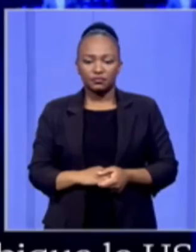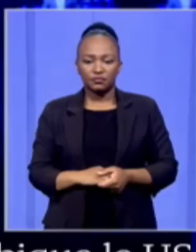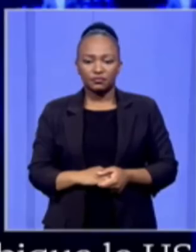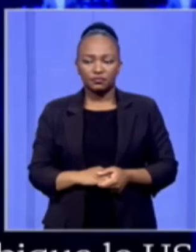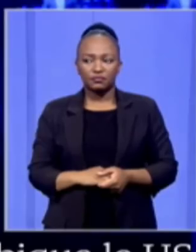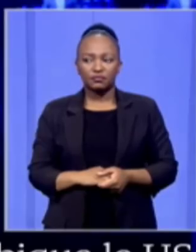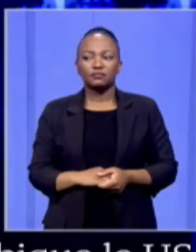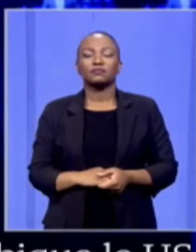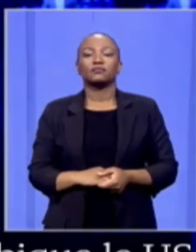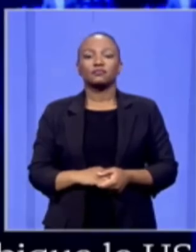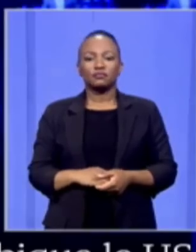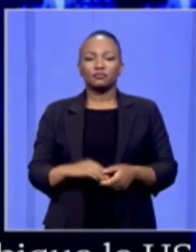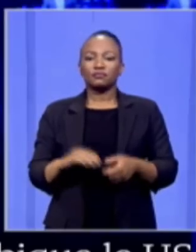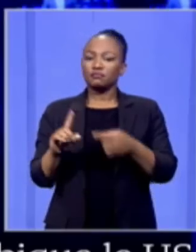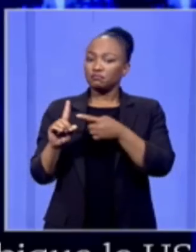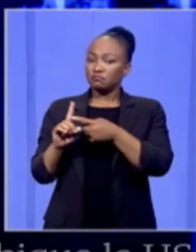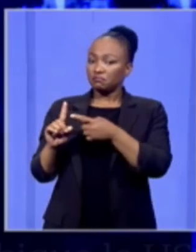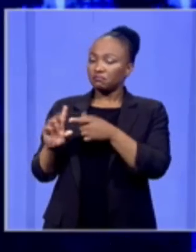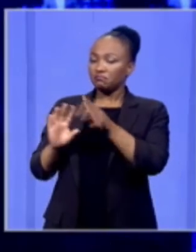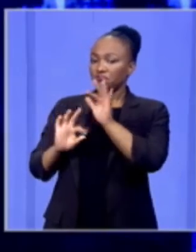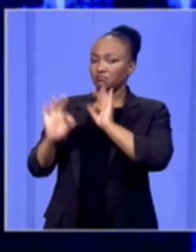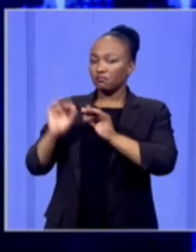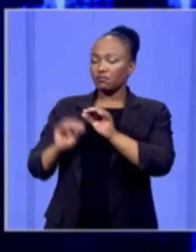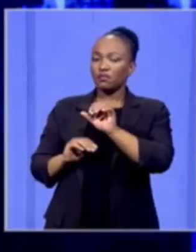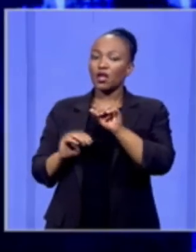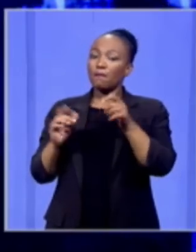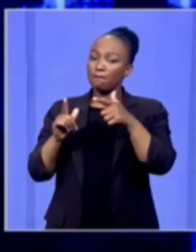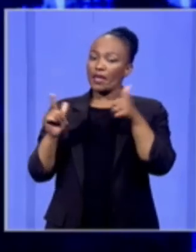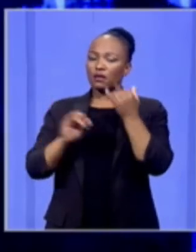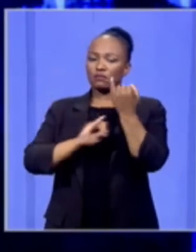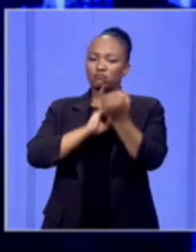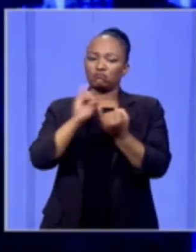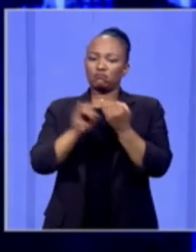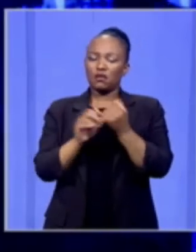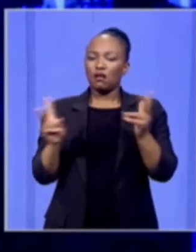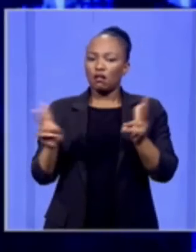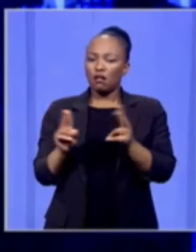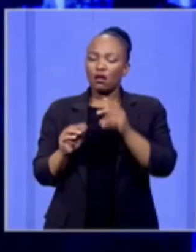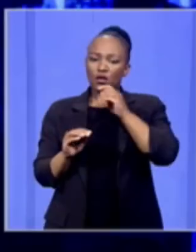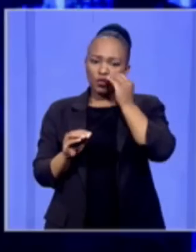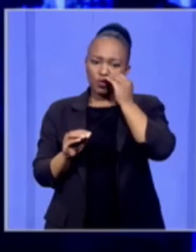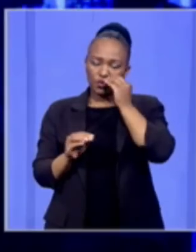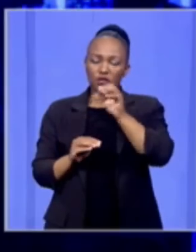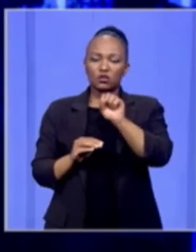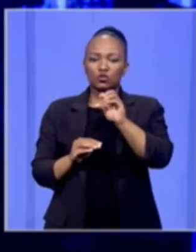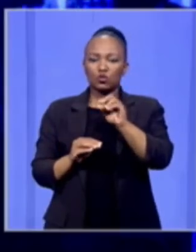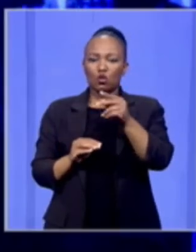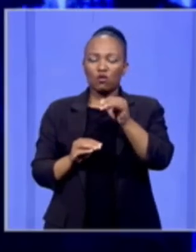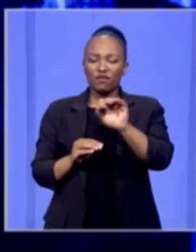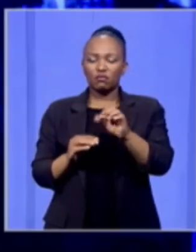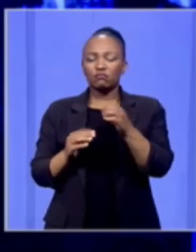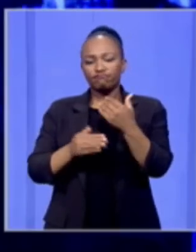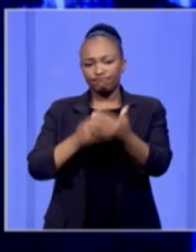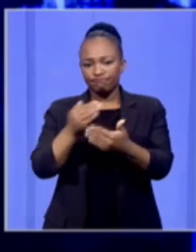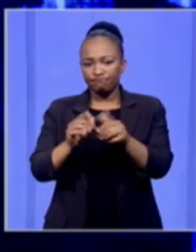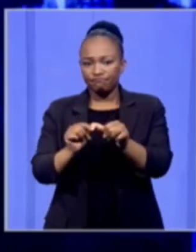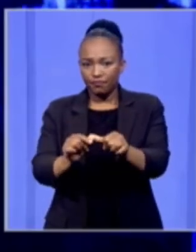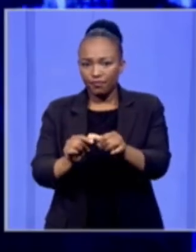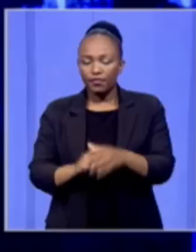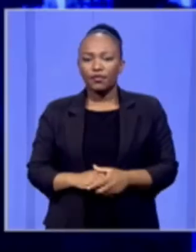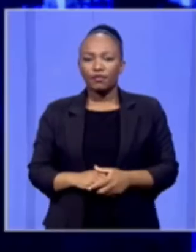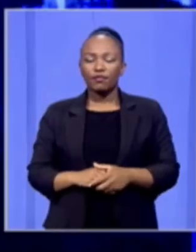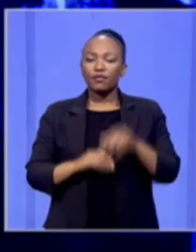Jalo ka sa hlalositse mmui eo ke mohlophisi e moholo wa ditaba tsa matjhaba kwano ho SABC e leng Sophie Mokoena. Re atela pele. Barutwana